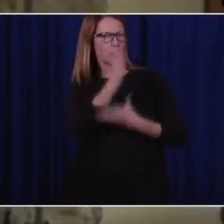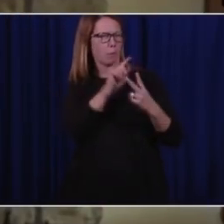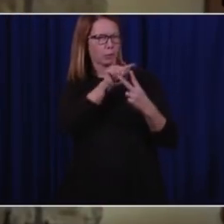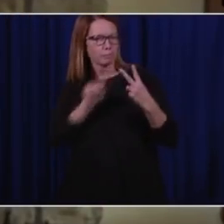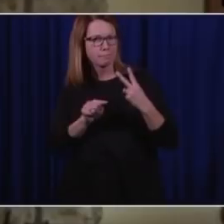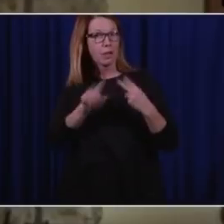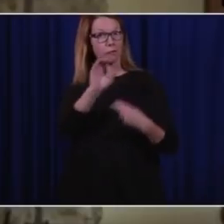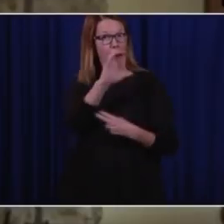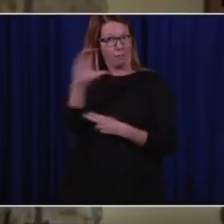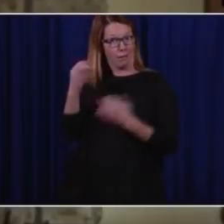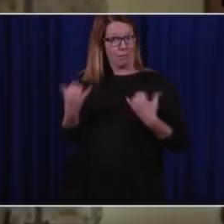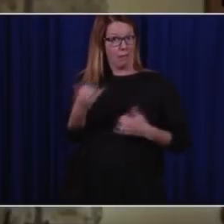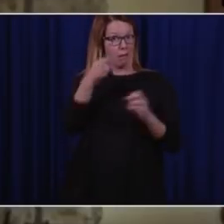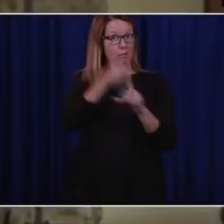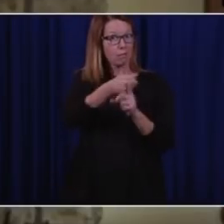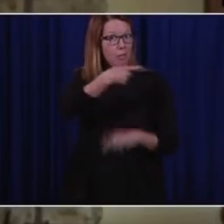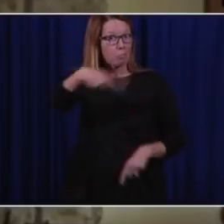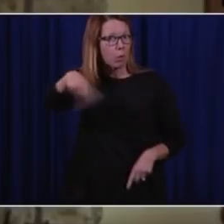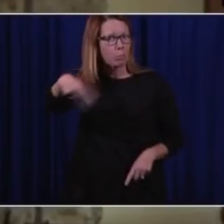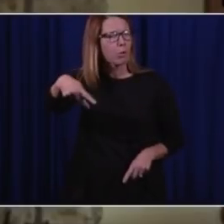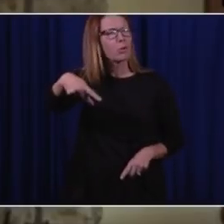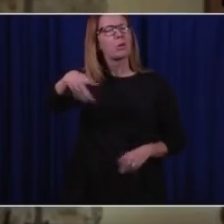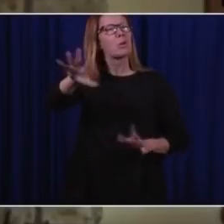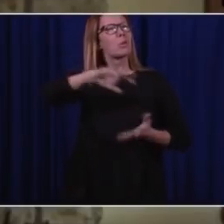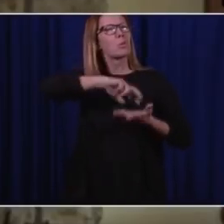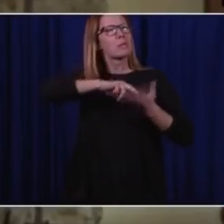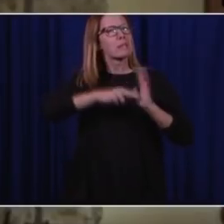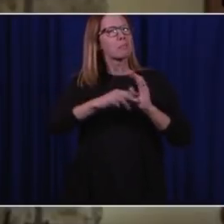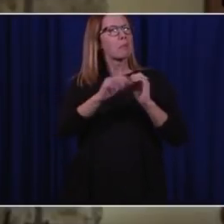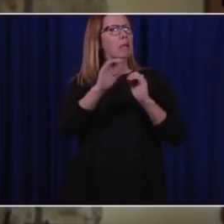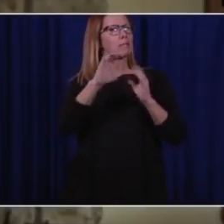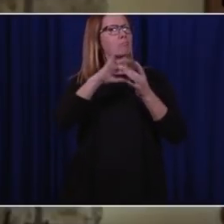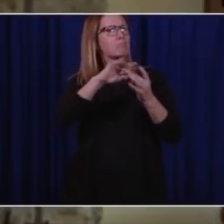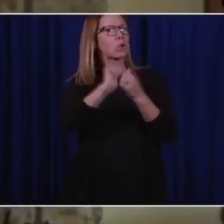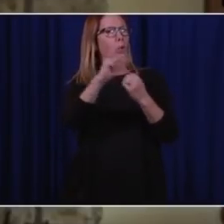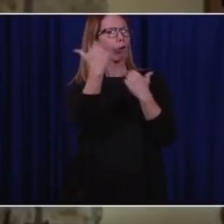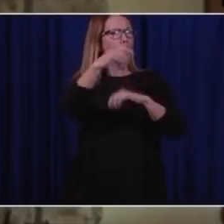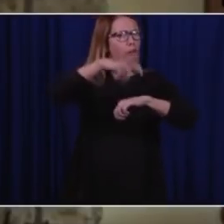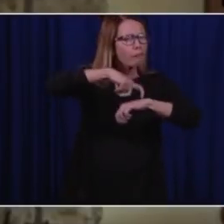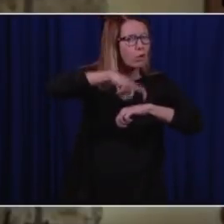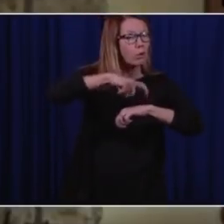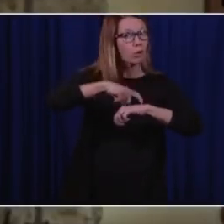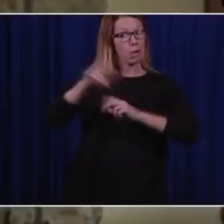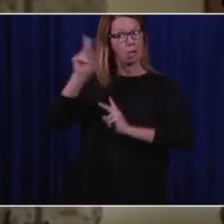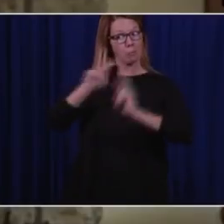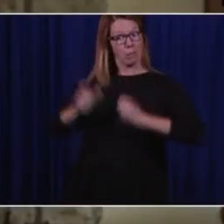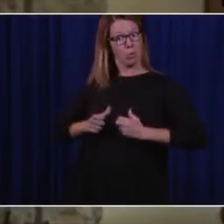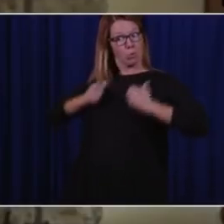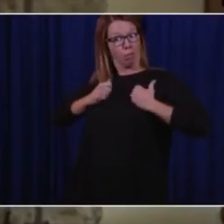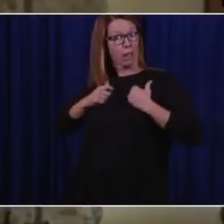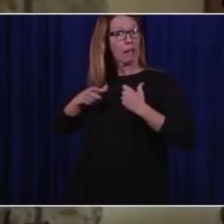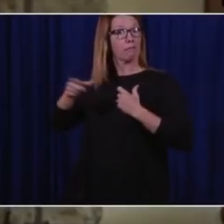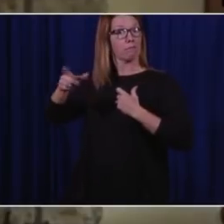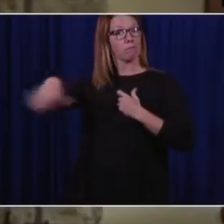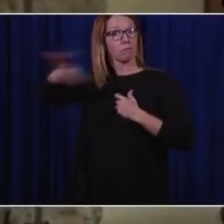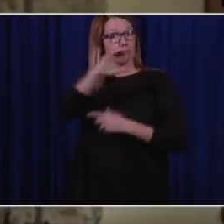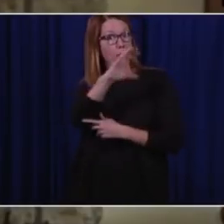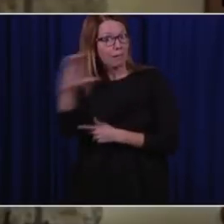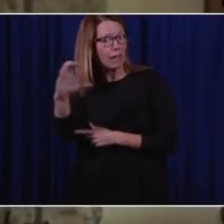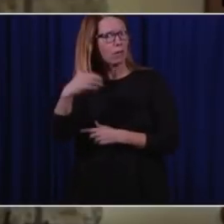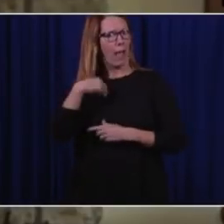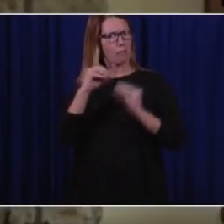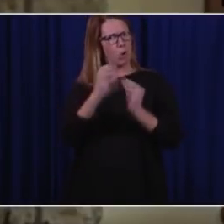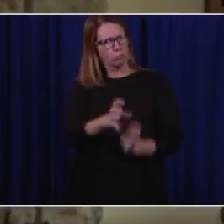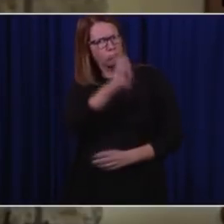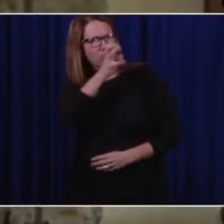is now purple. What does that mean as it relates to your curfew order? Are people living in Franklin County under stricter rules than what the curfew